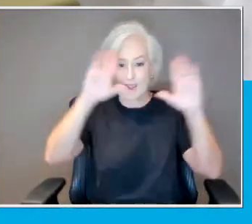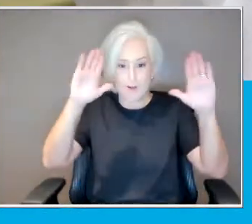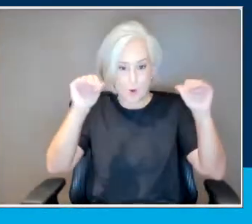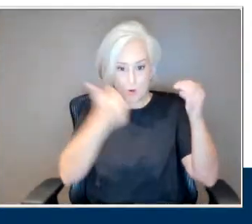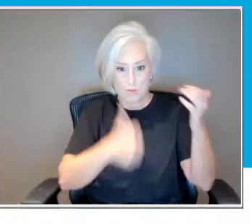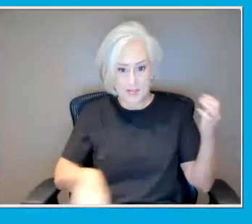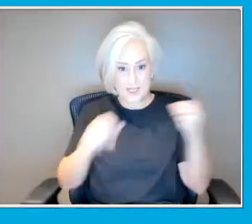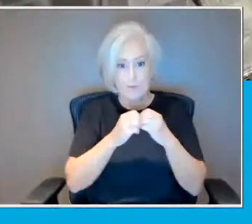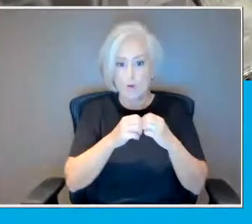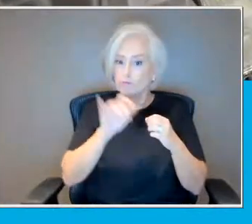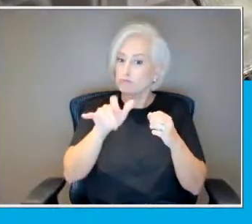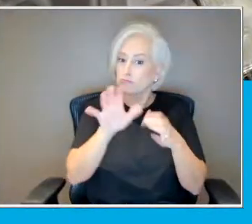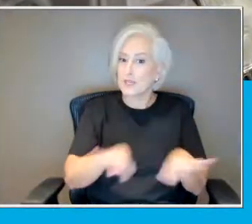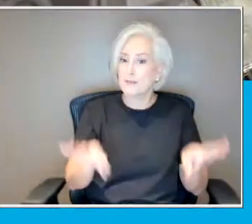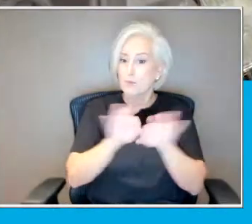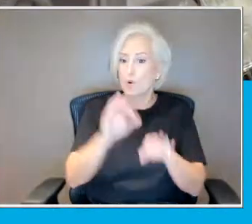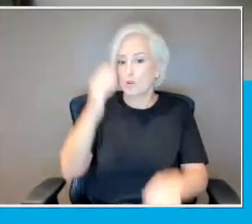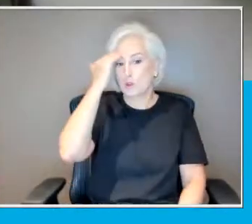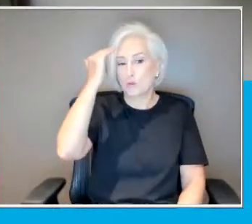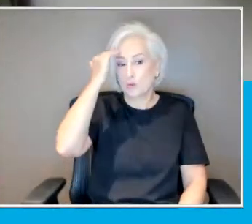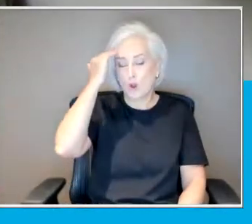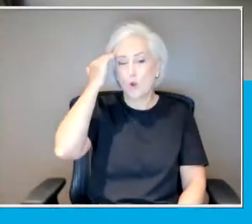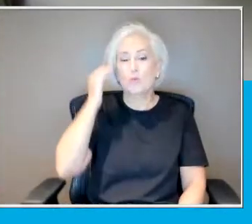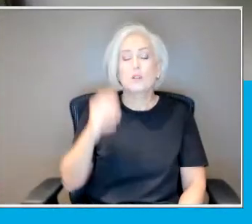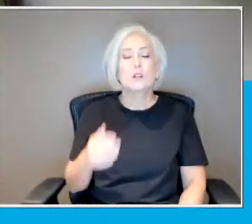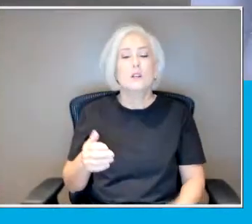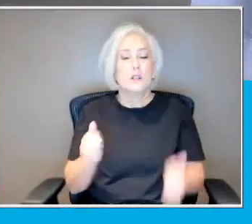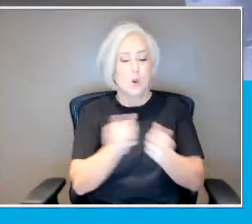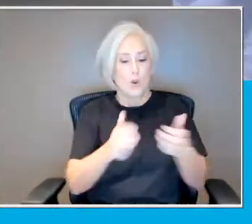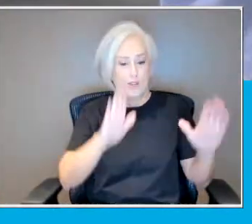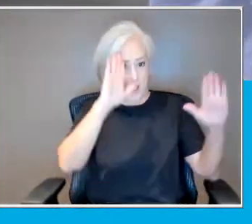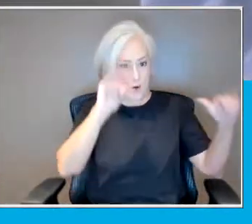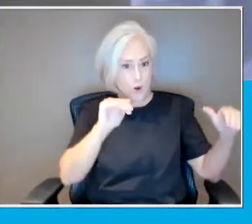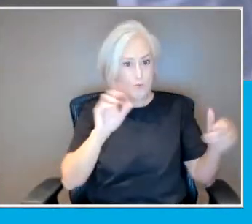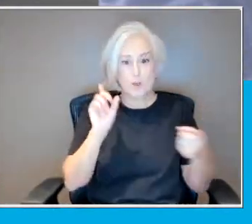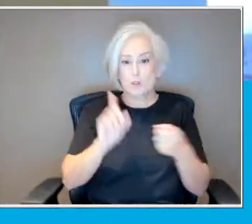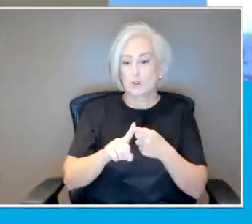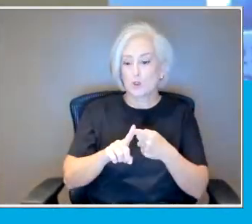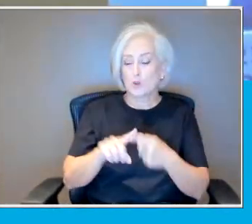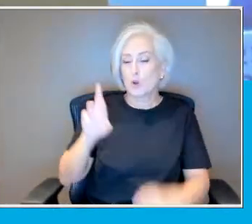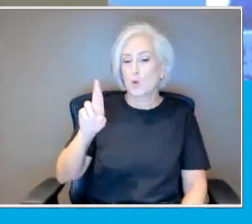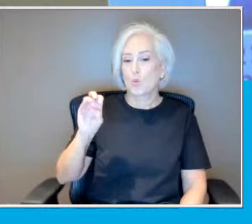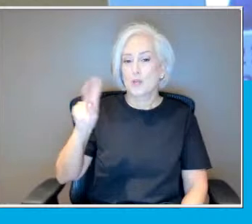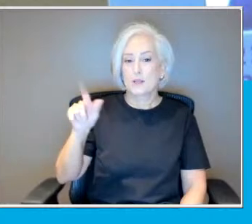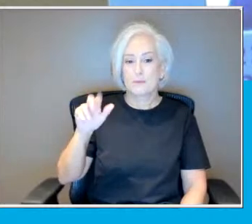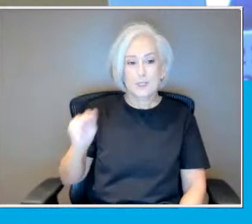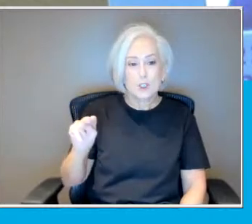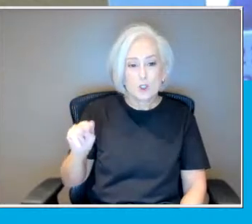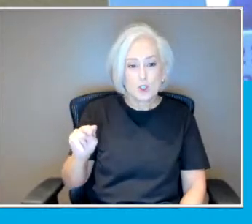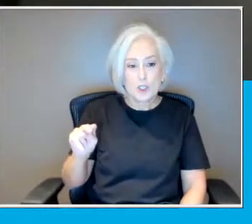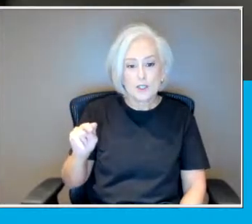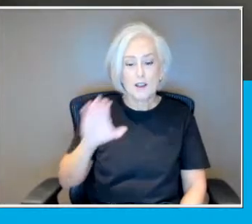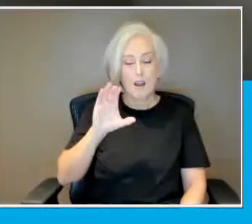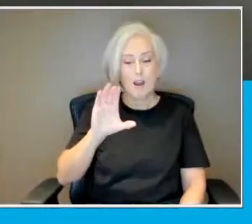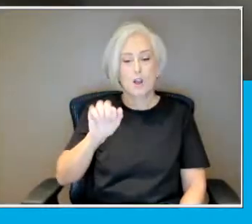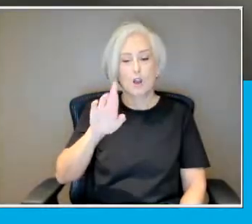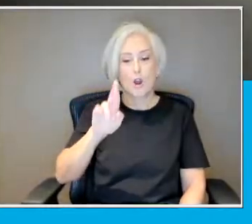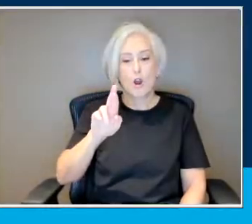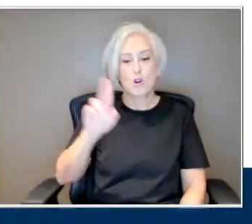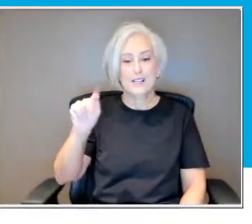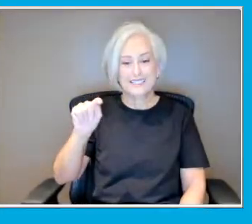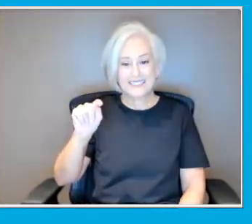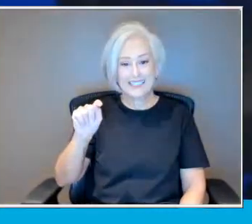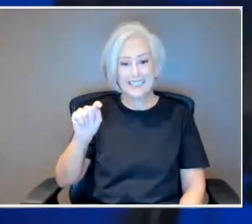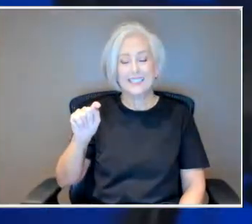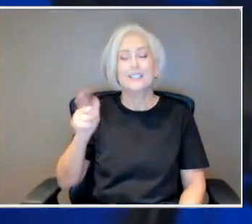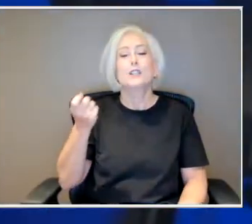important thing to understand. From hopeless to remission, CAR T-cell therapy is transforming outcomes for certain blood and marrow